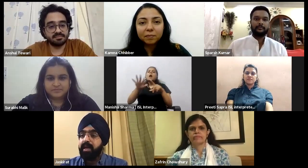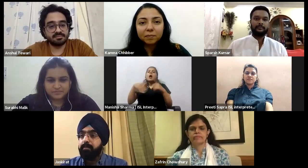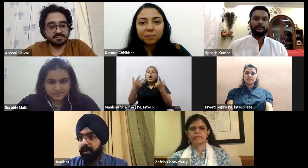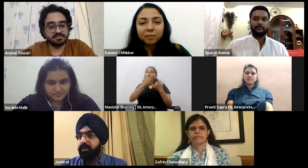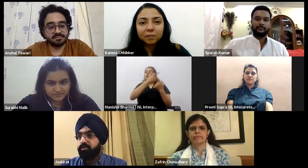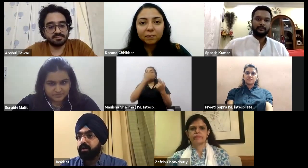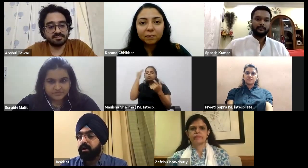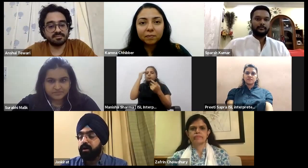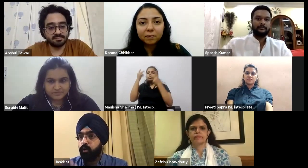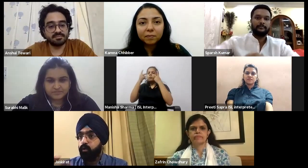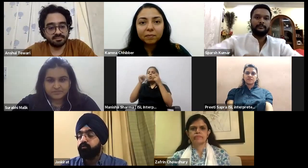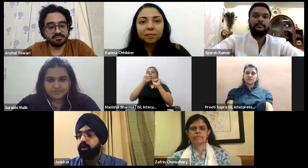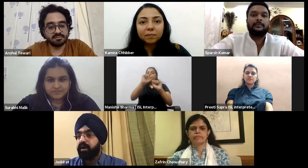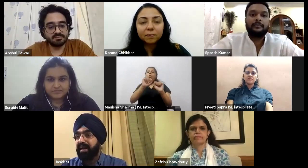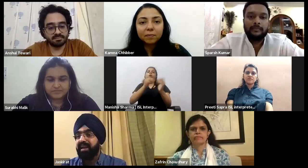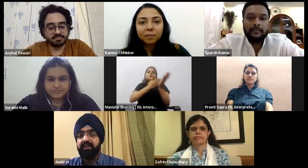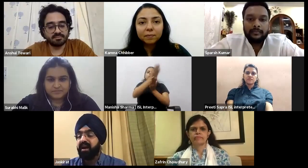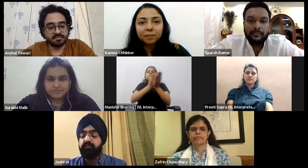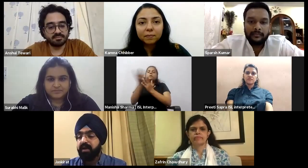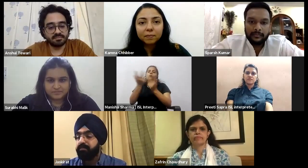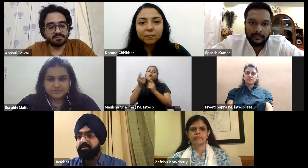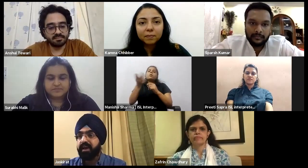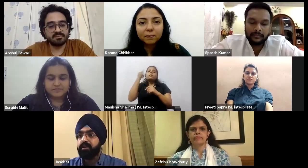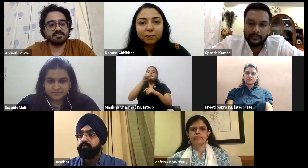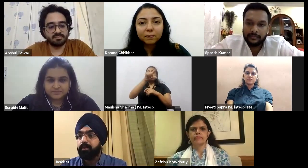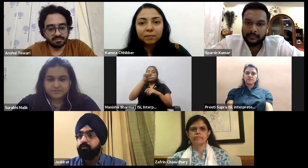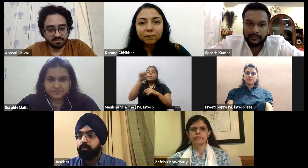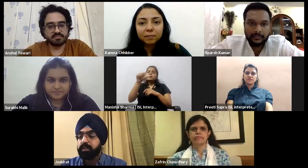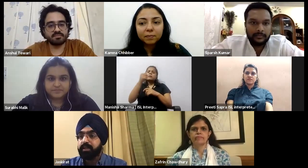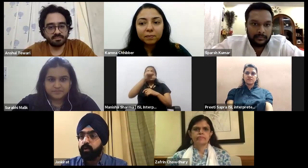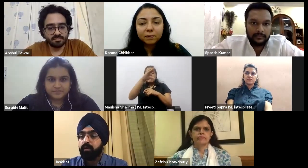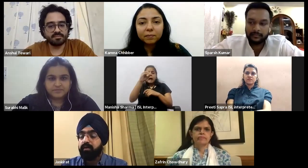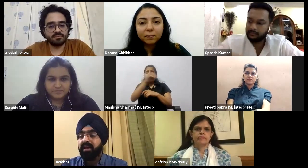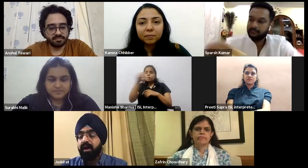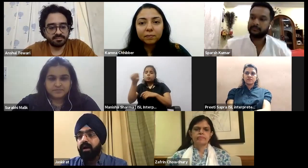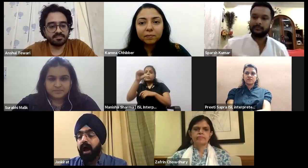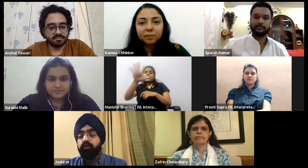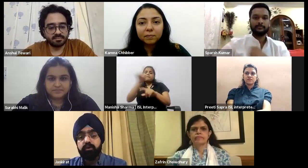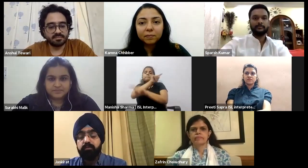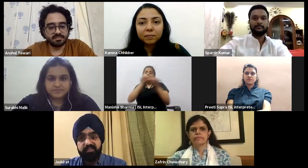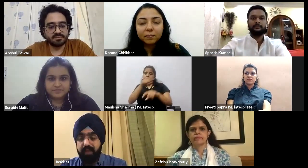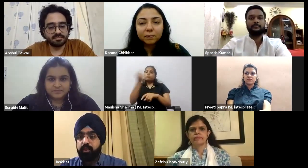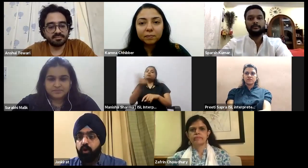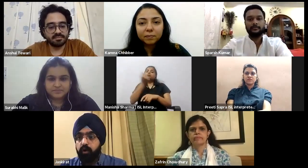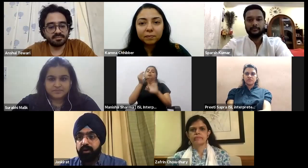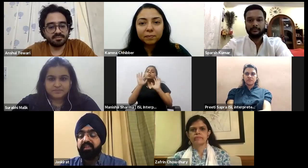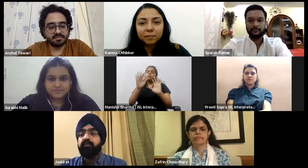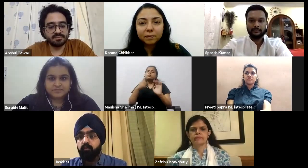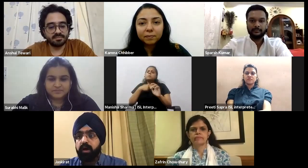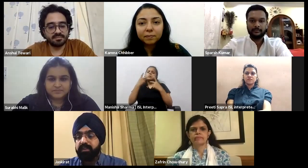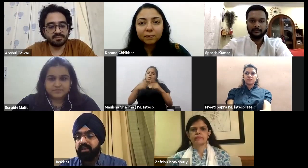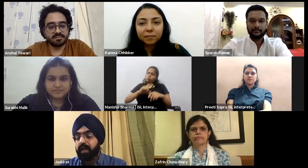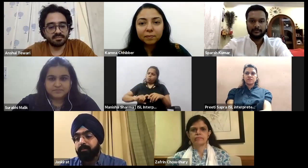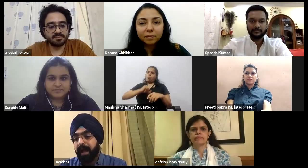their medium is used for 95% of the misinformation that's doing the round, I would say with confidence,